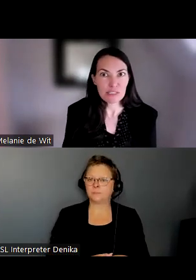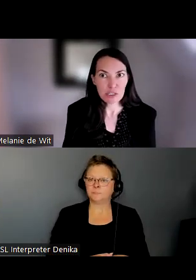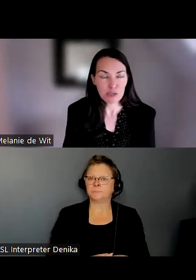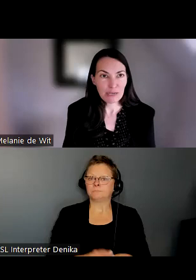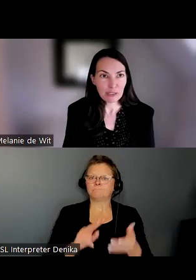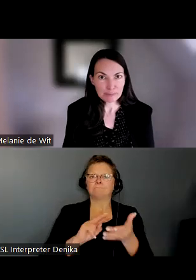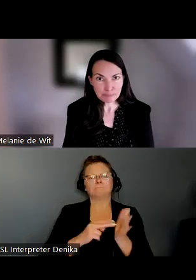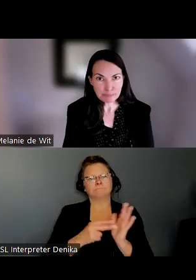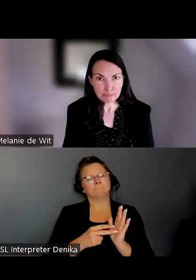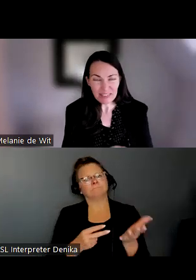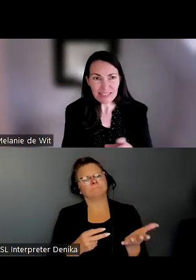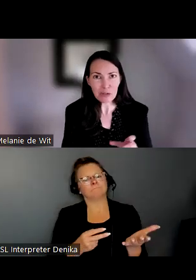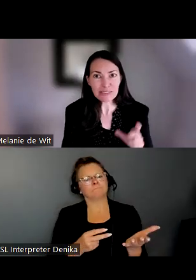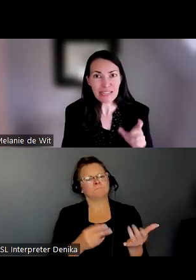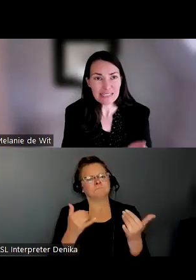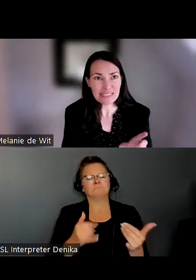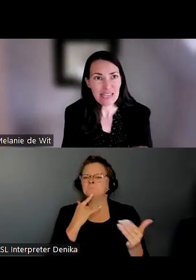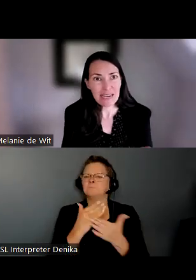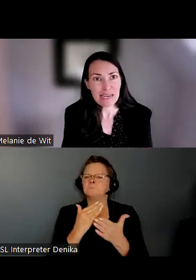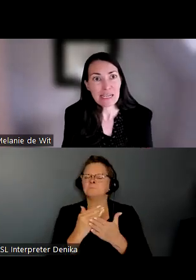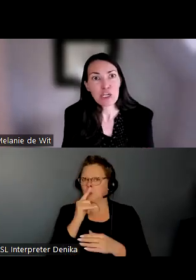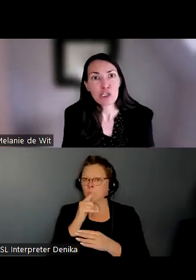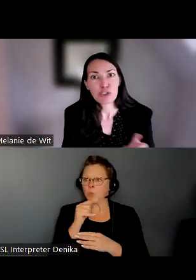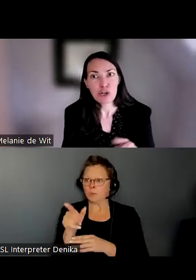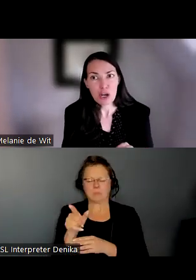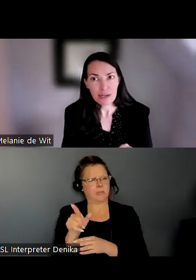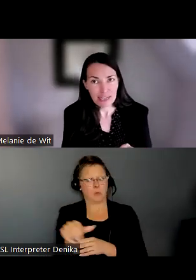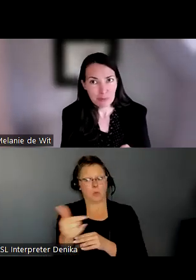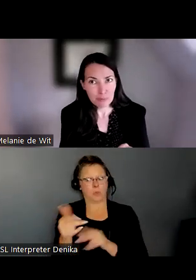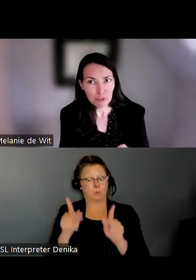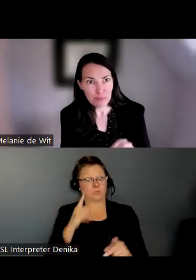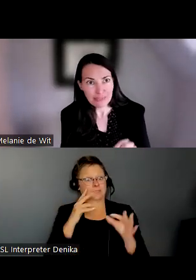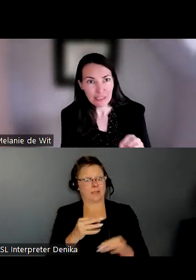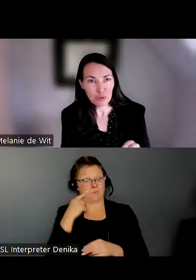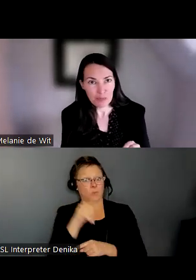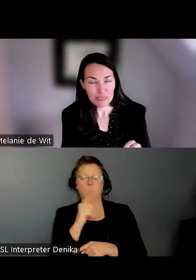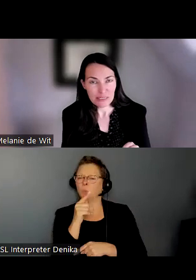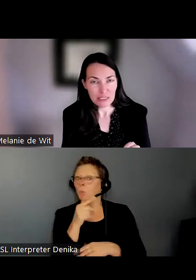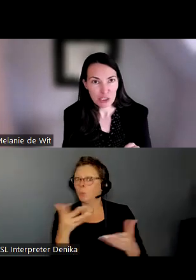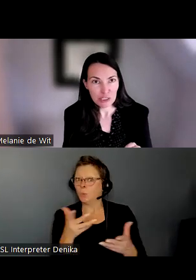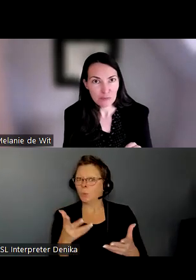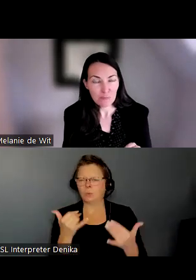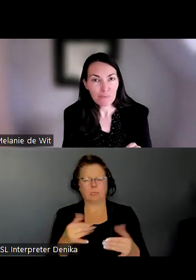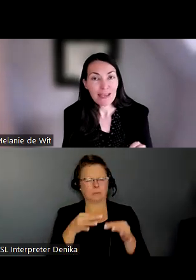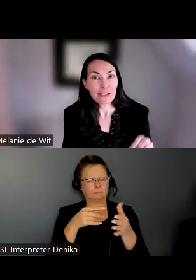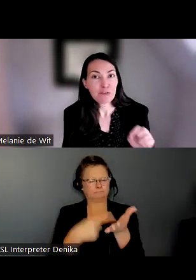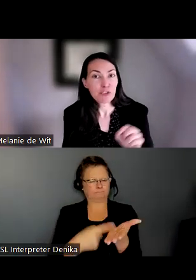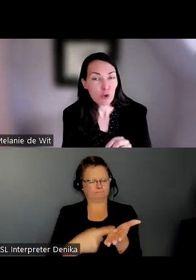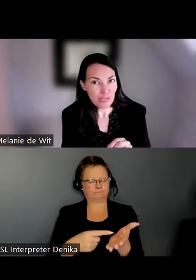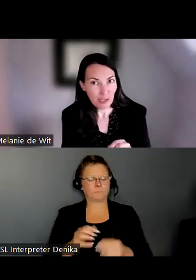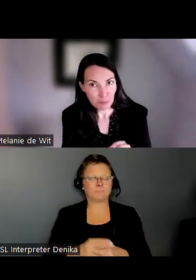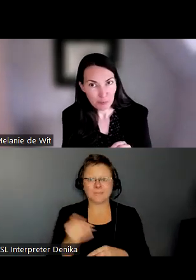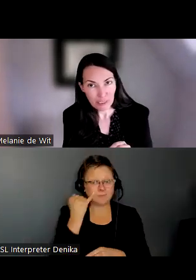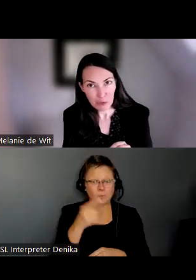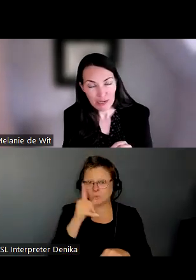substitute decision maker. Now, let's say you're not capable of making a treatment decision and you